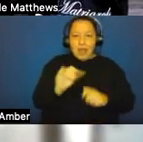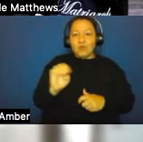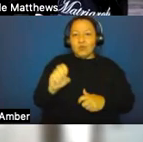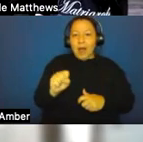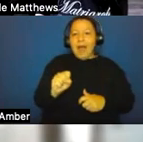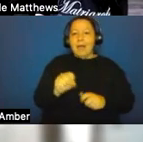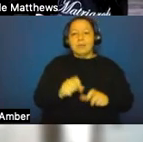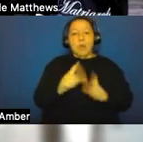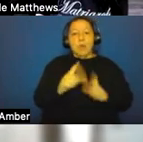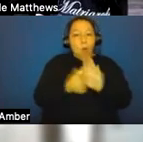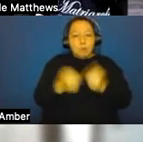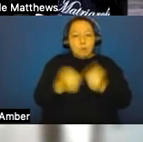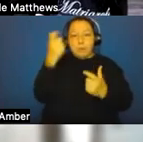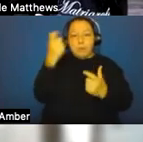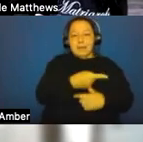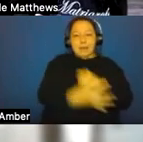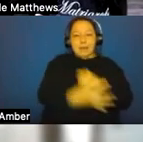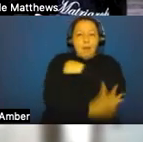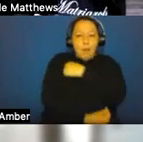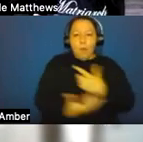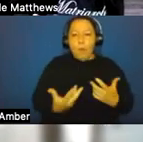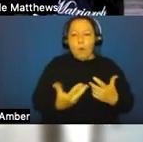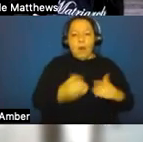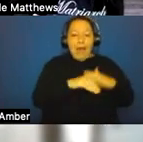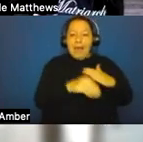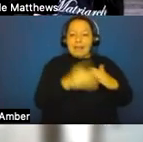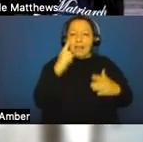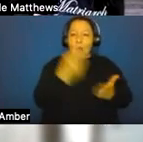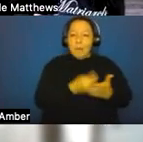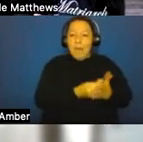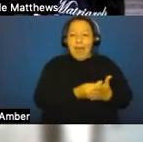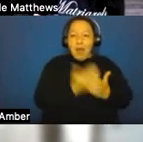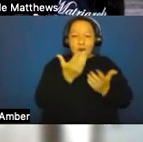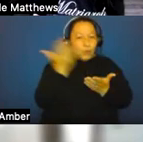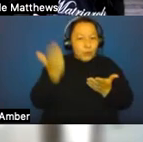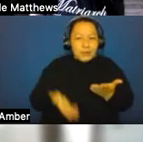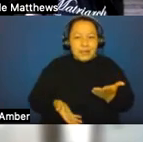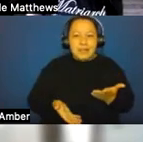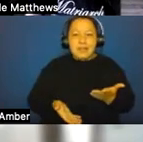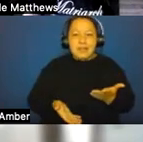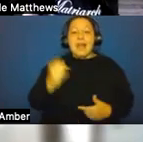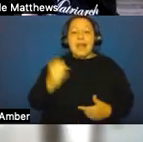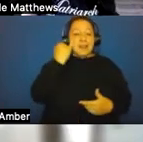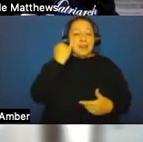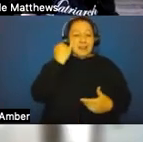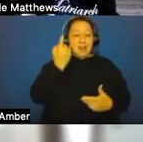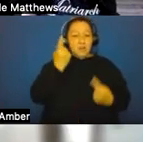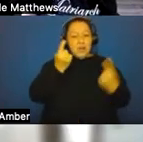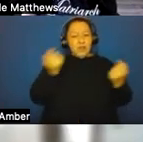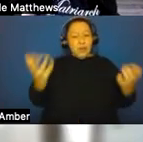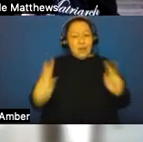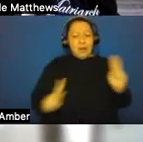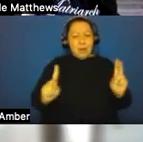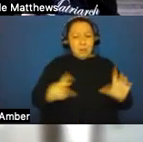you know, their access to money. And if we look at many people who've committed crimes,